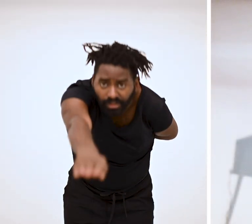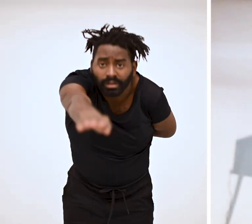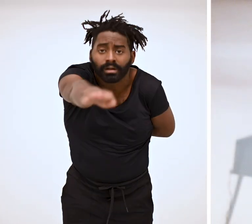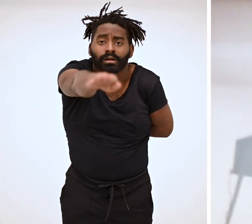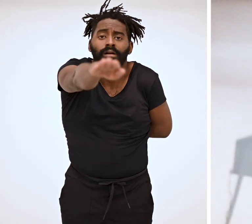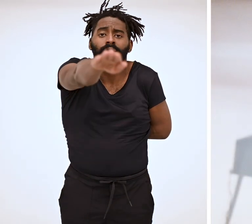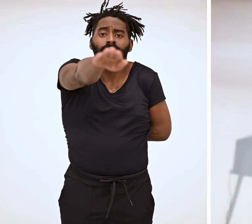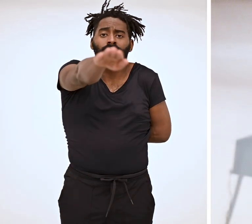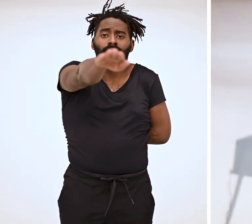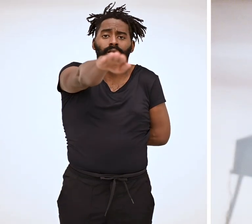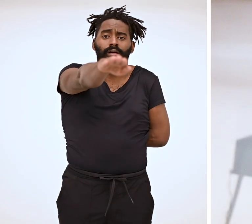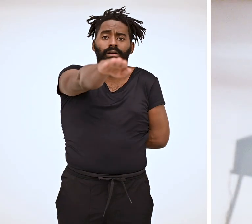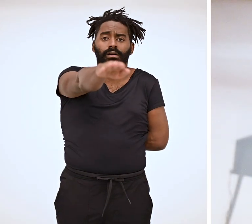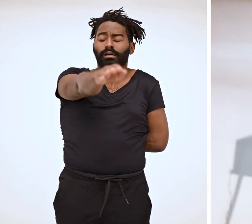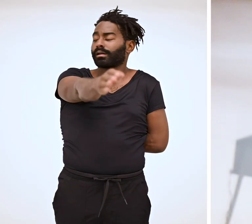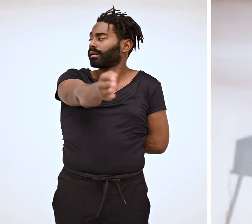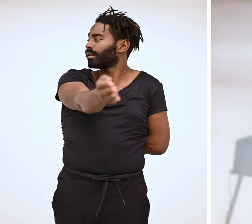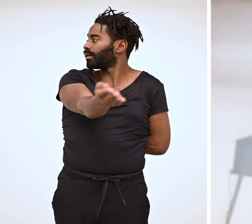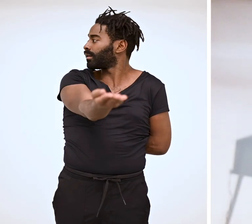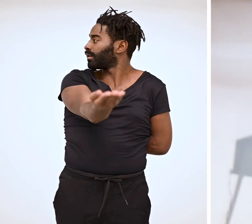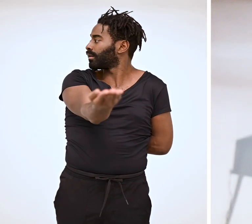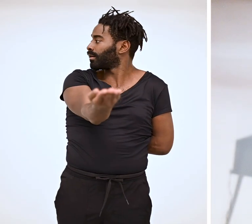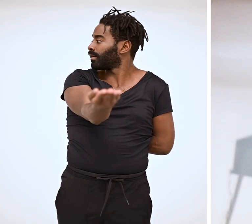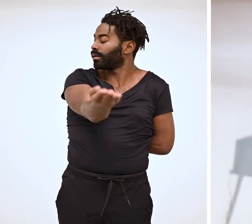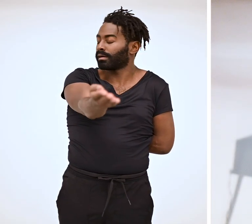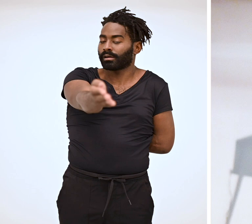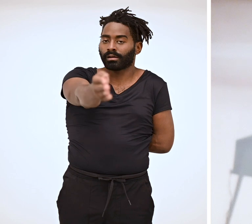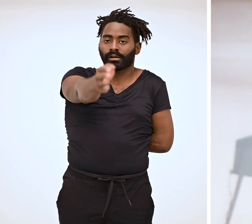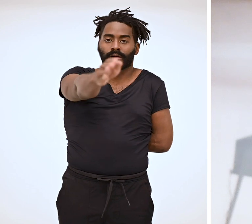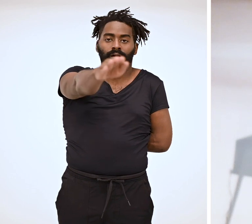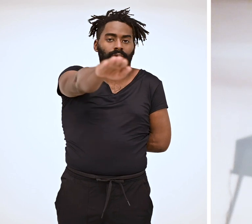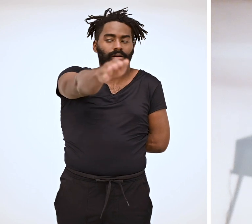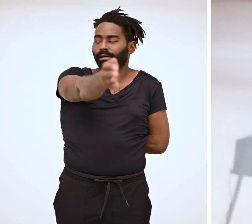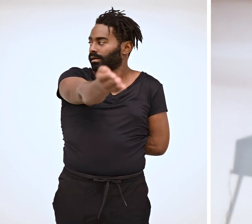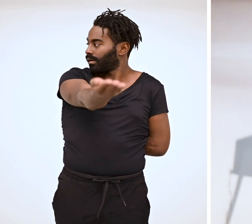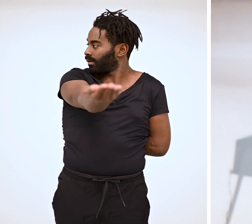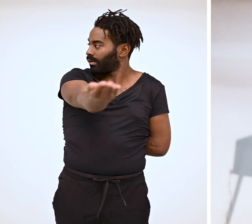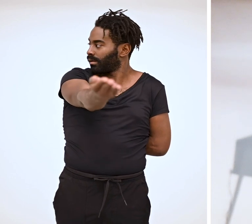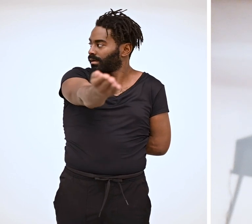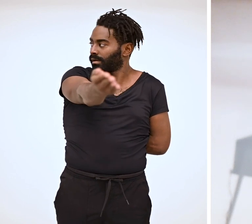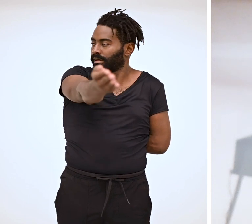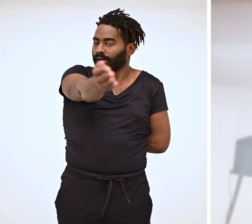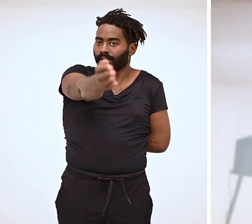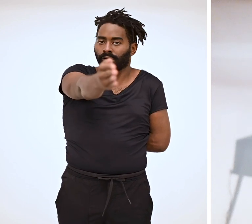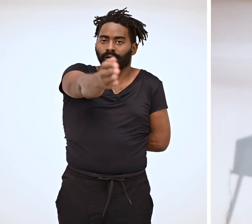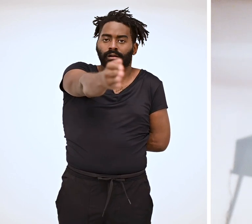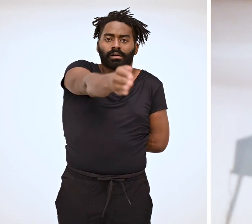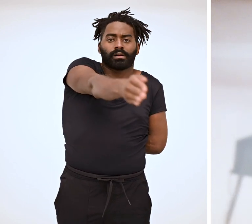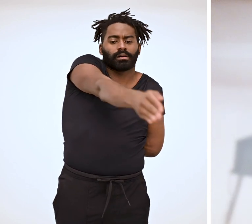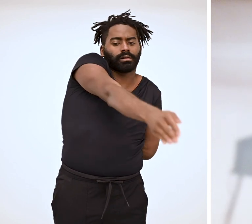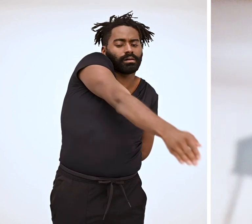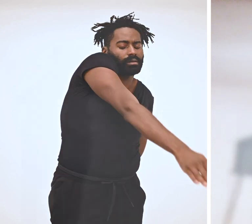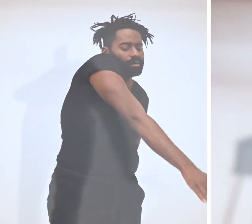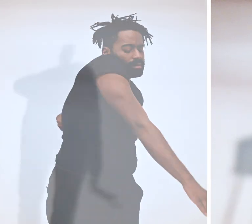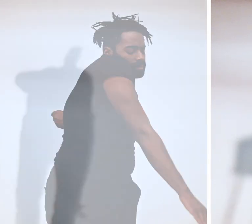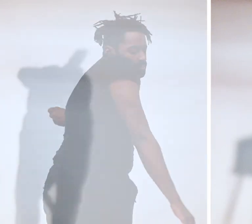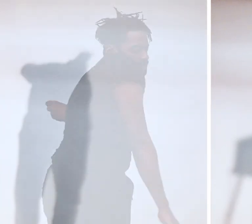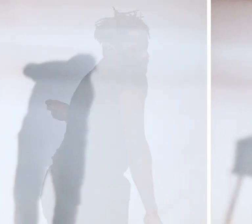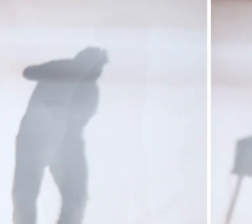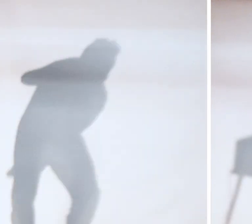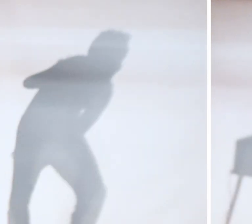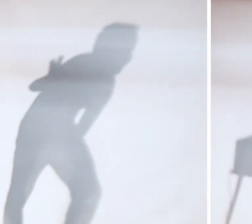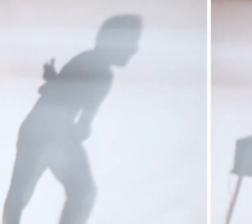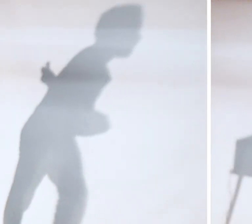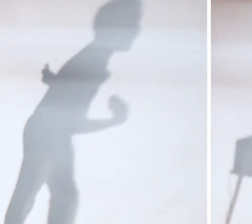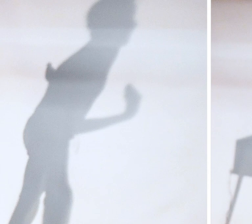As he twists and turns, she becomes a shadow. And then, so does he. They are